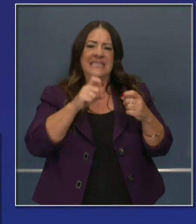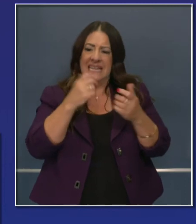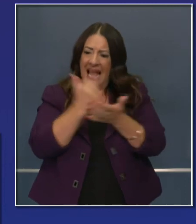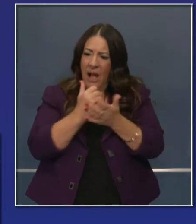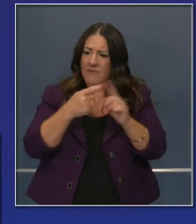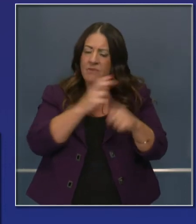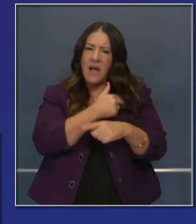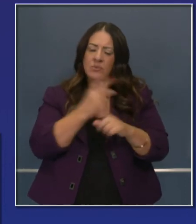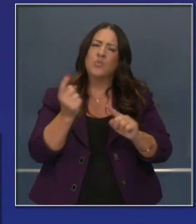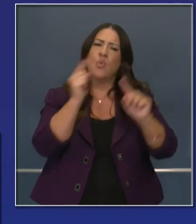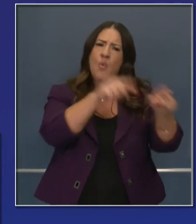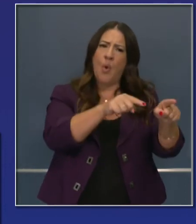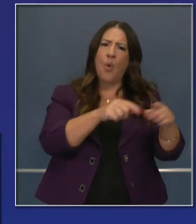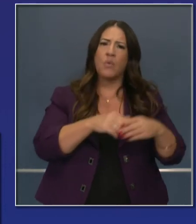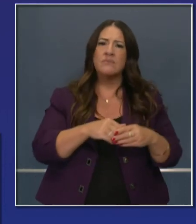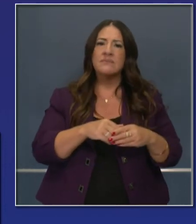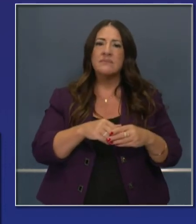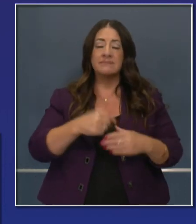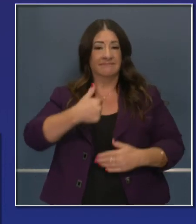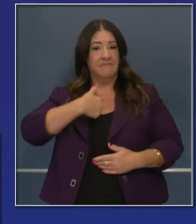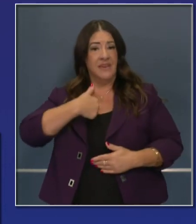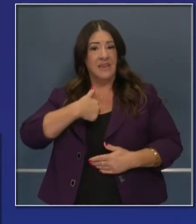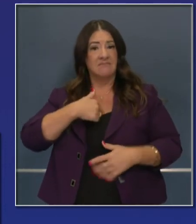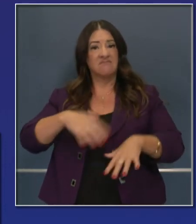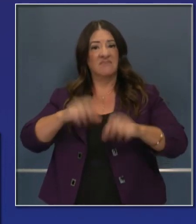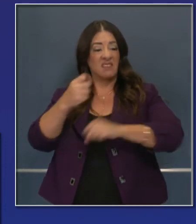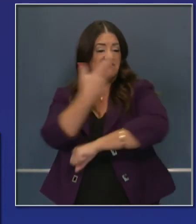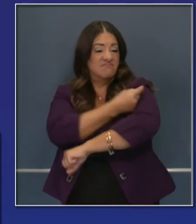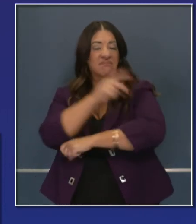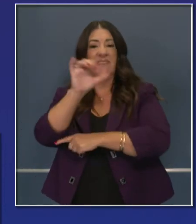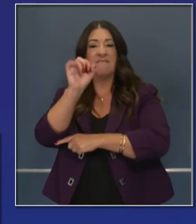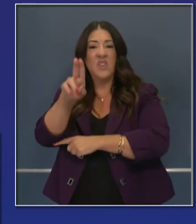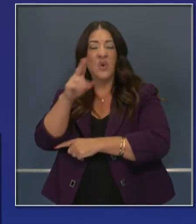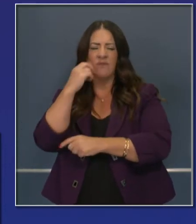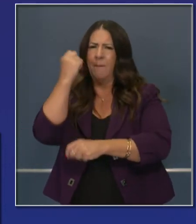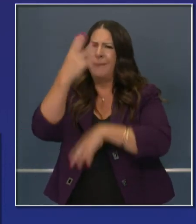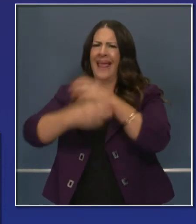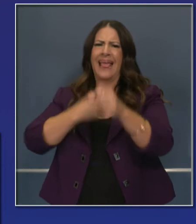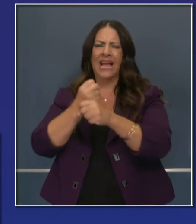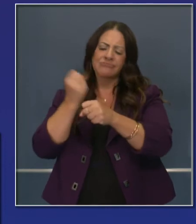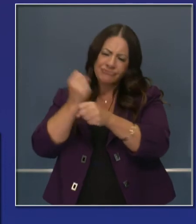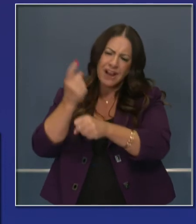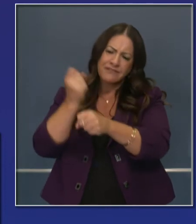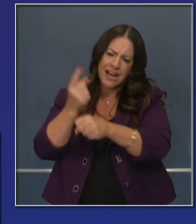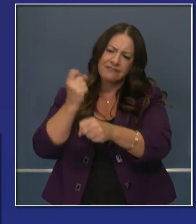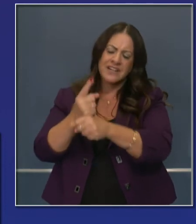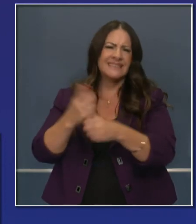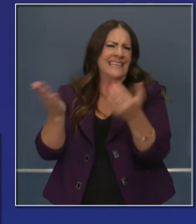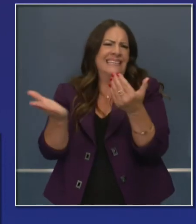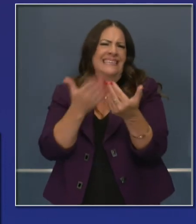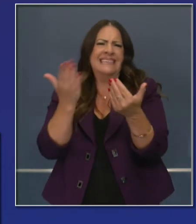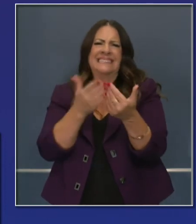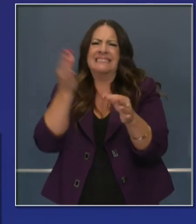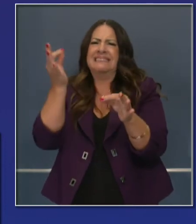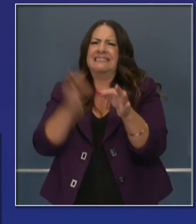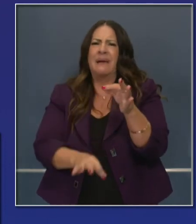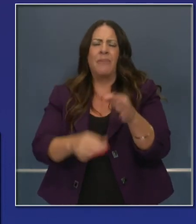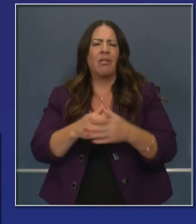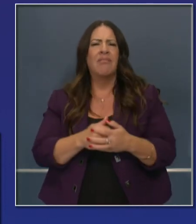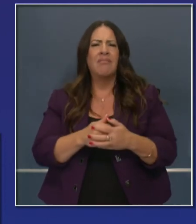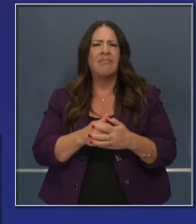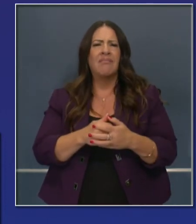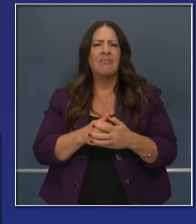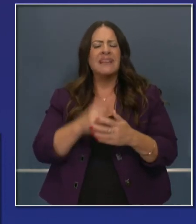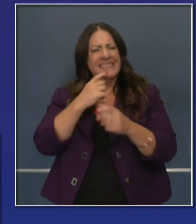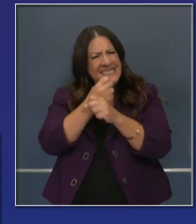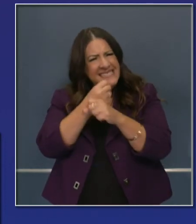is so important. I have done this every single year as long as I can remember. It is a simple thing to do, and getting a flu shot is a